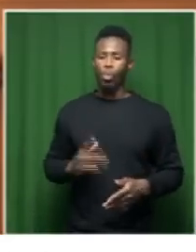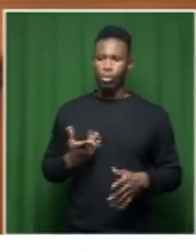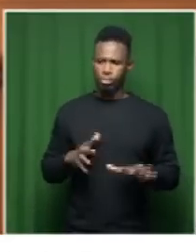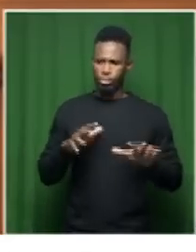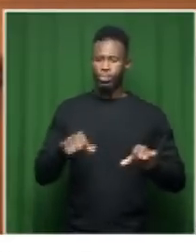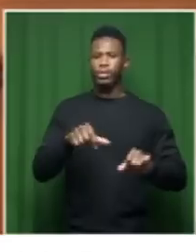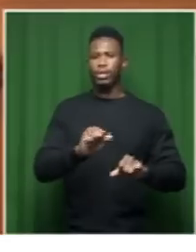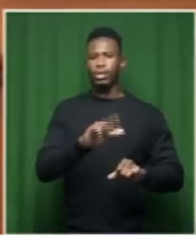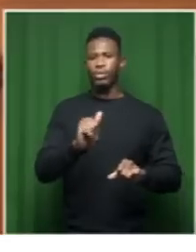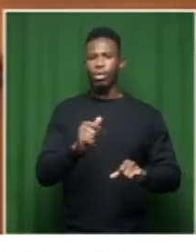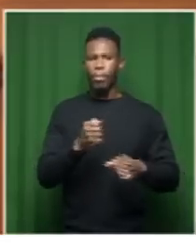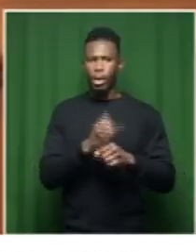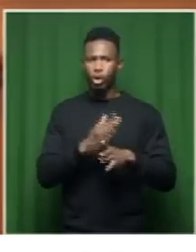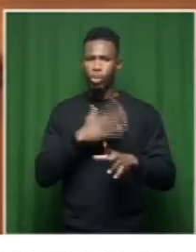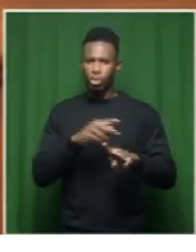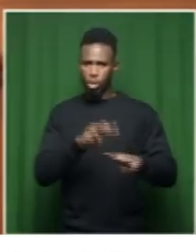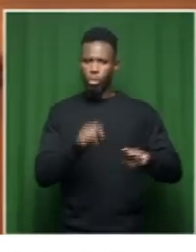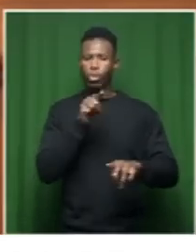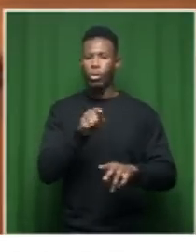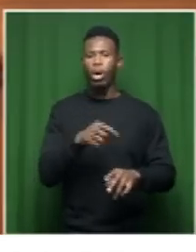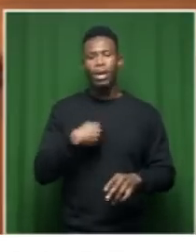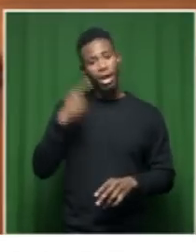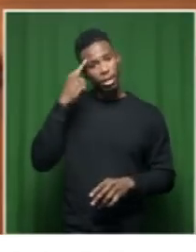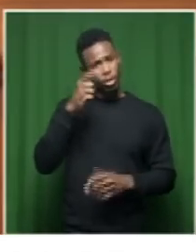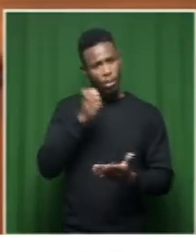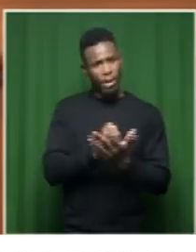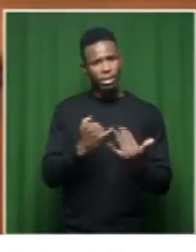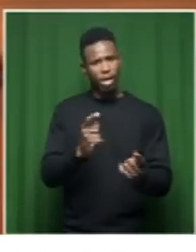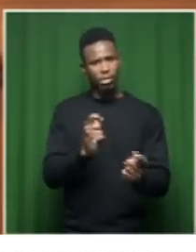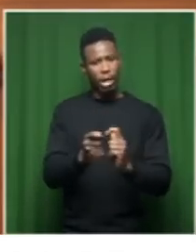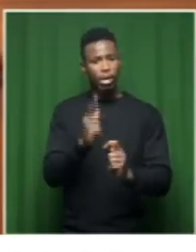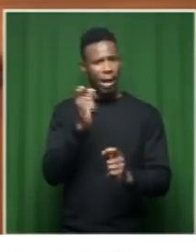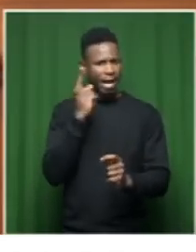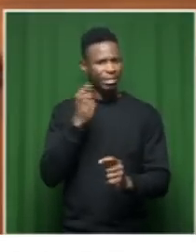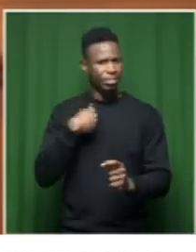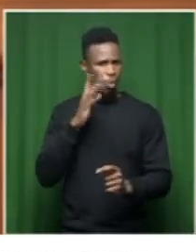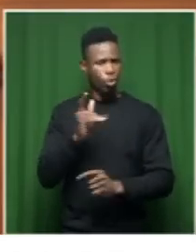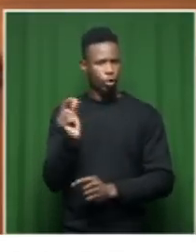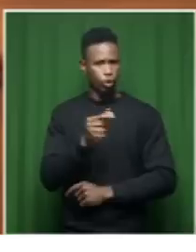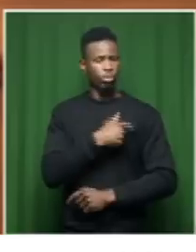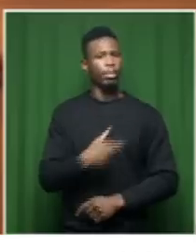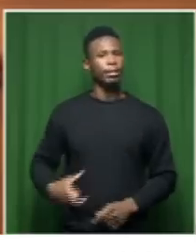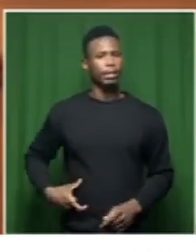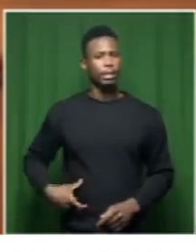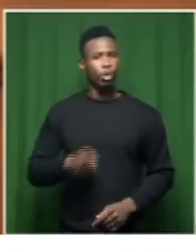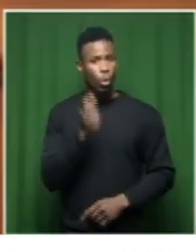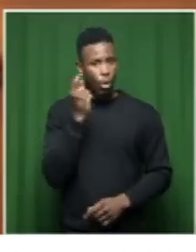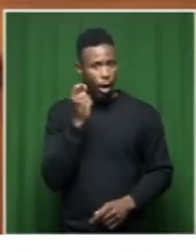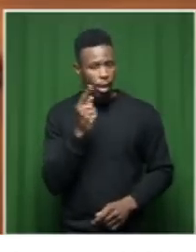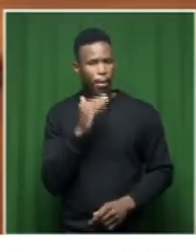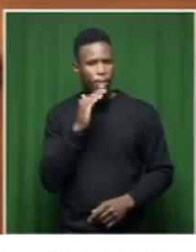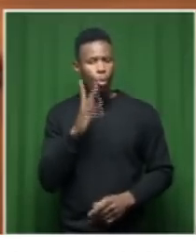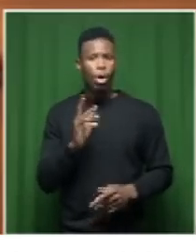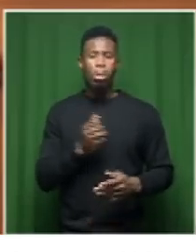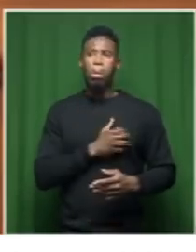country, including presiding over you. I think you must start adjusting to that reality. The sooner you do that, the less chest pains